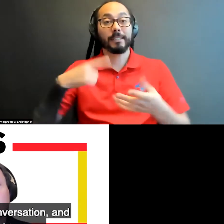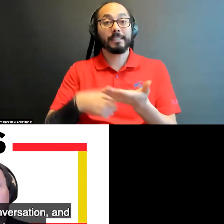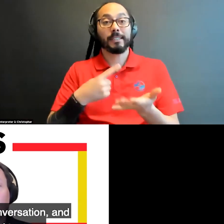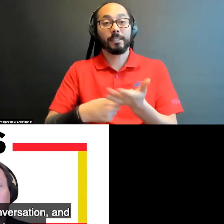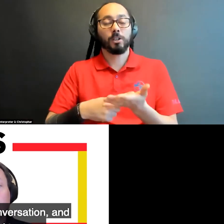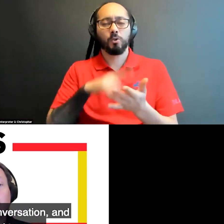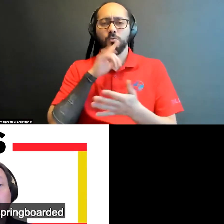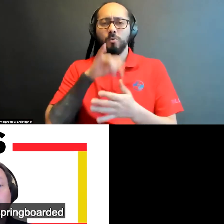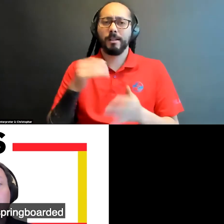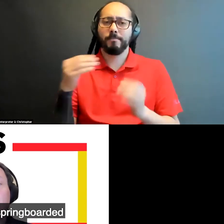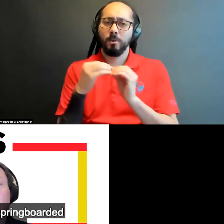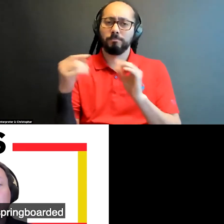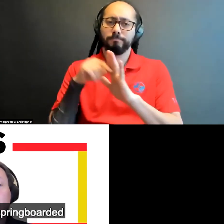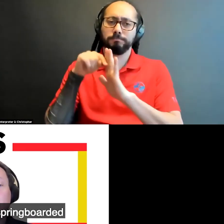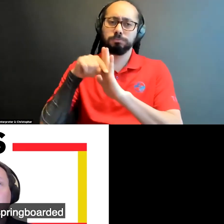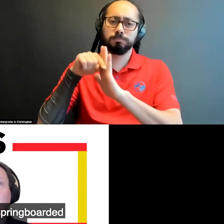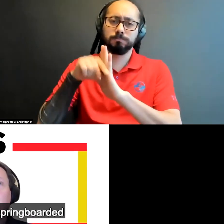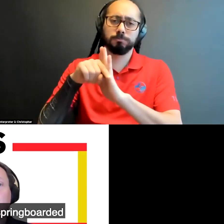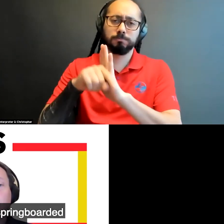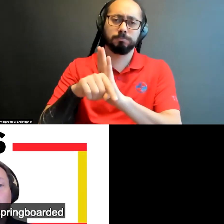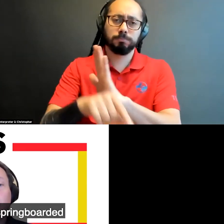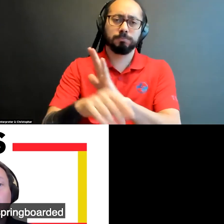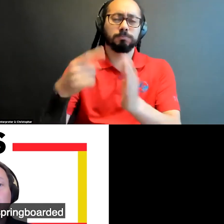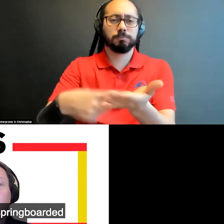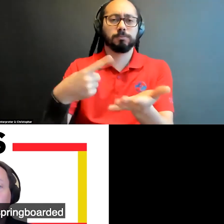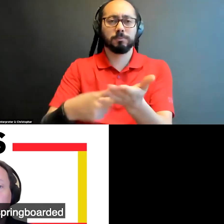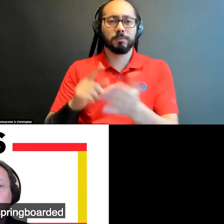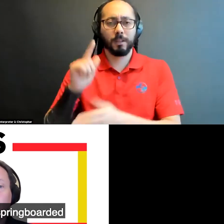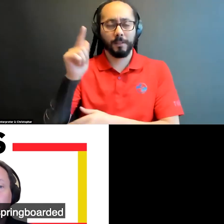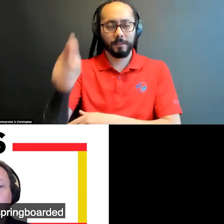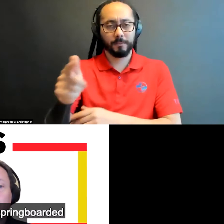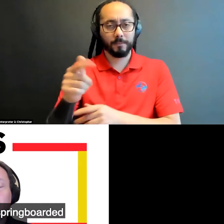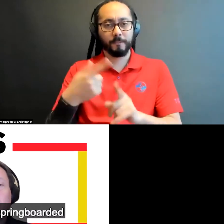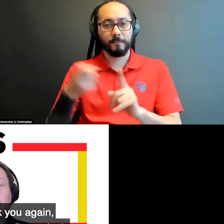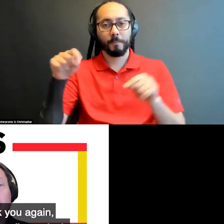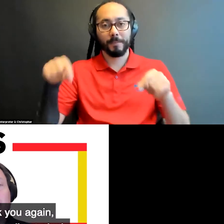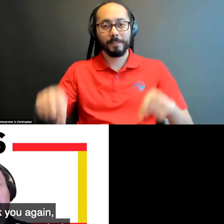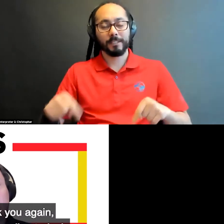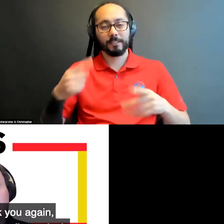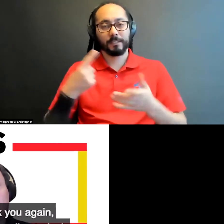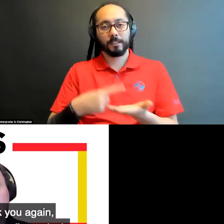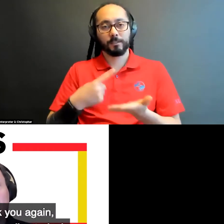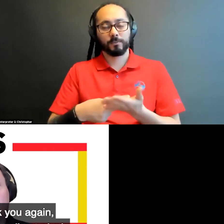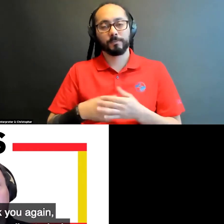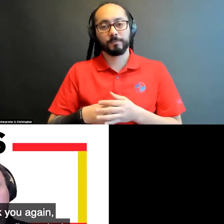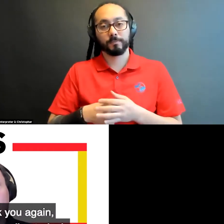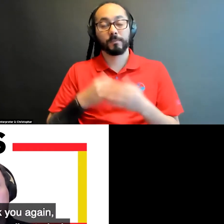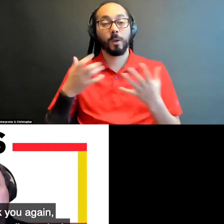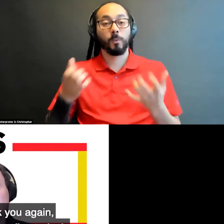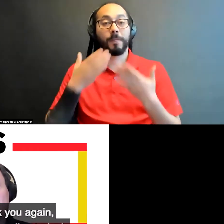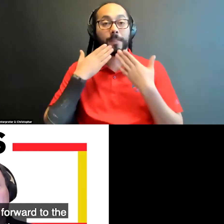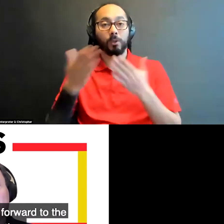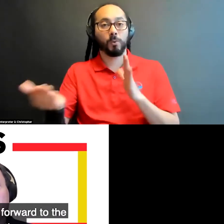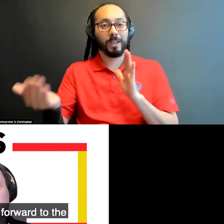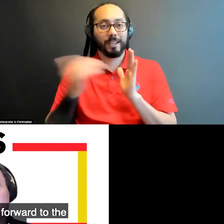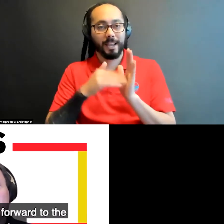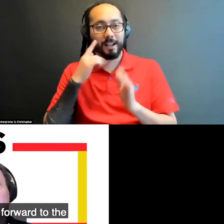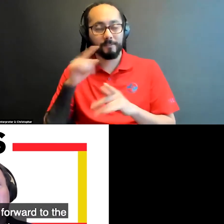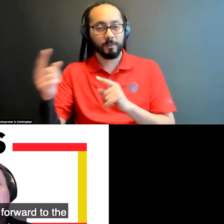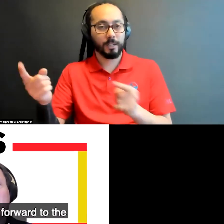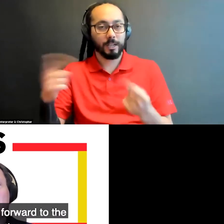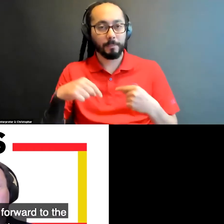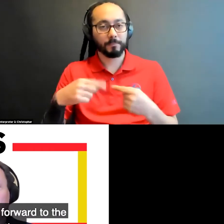and I look forward to more conversations springboarded from this one. I want to thank you again, everybody, for attending today's